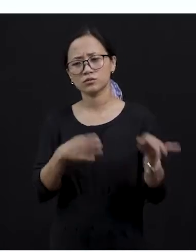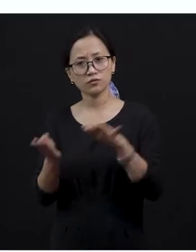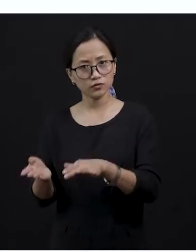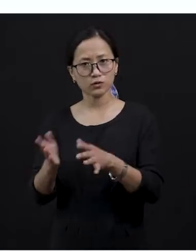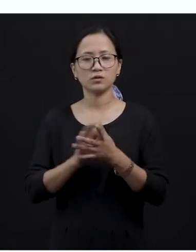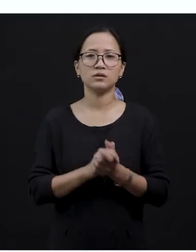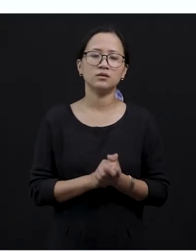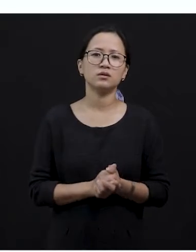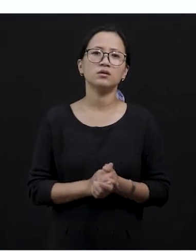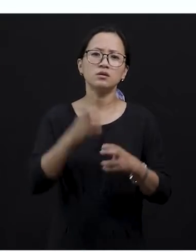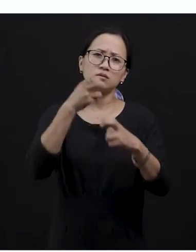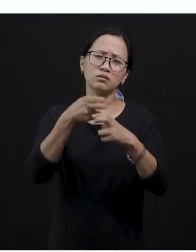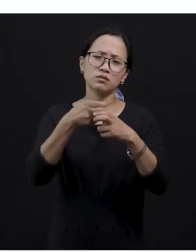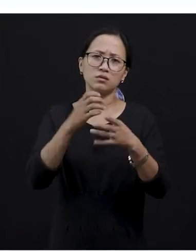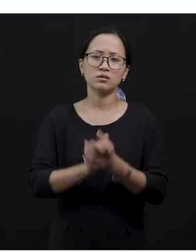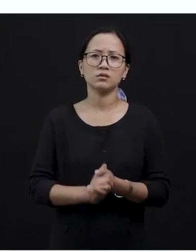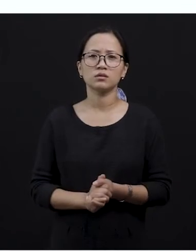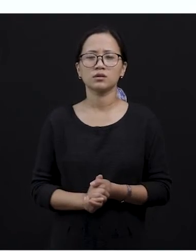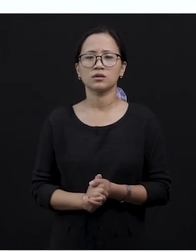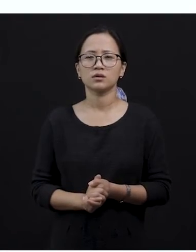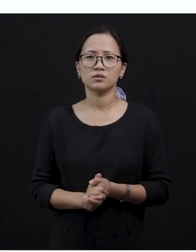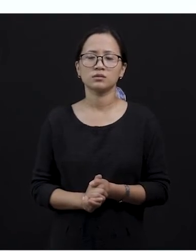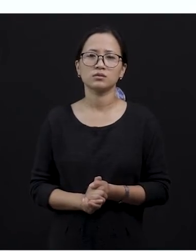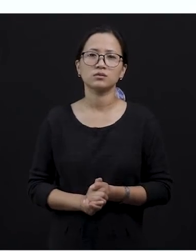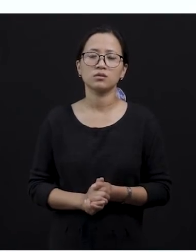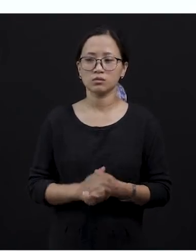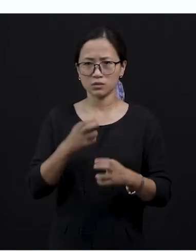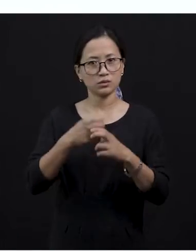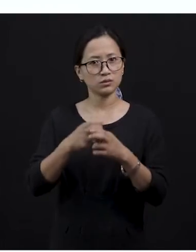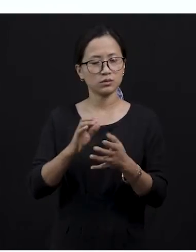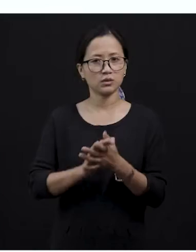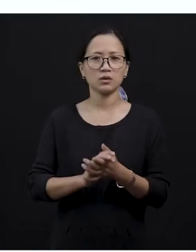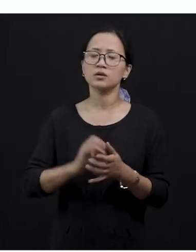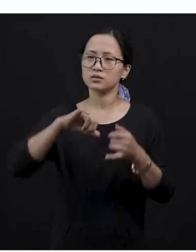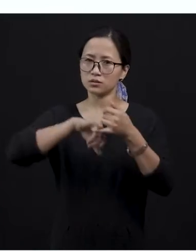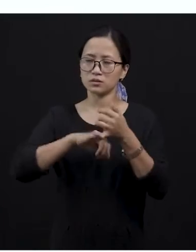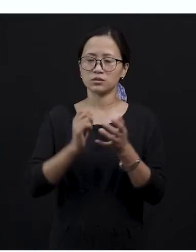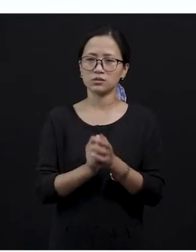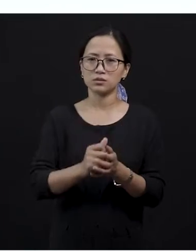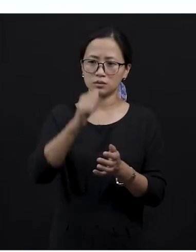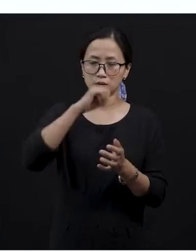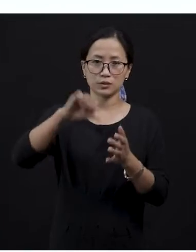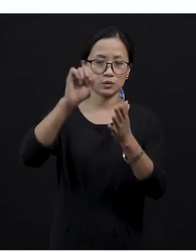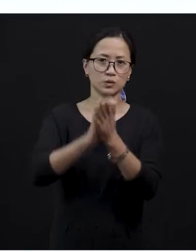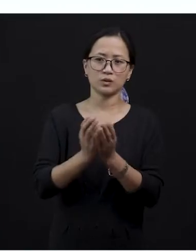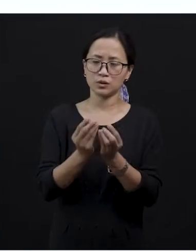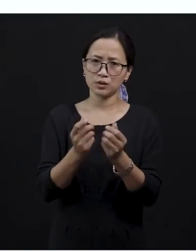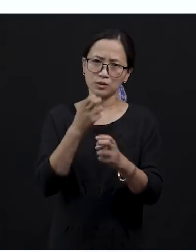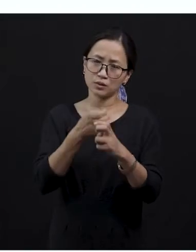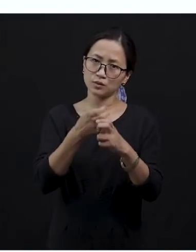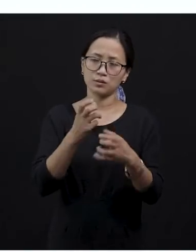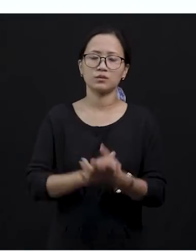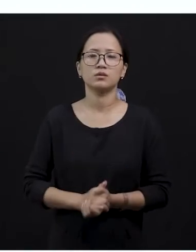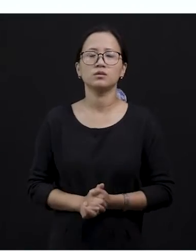rock is what? Rock is a solid or a liquid? It is a solid. So from here